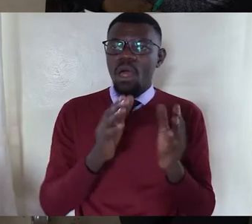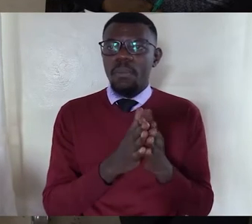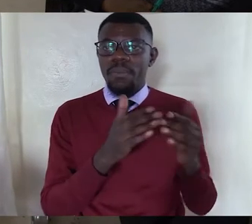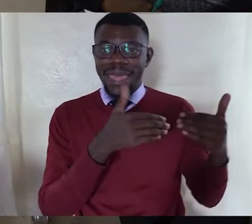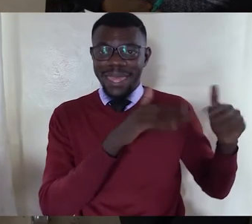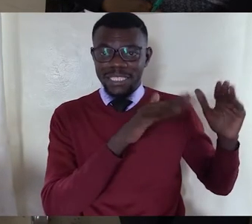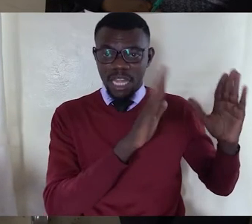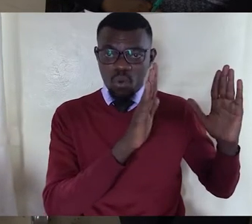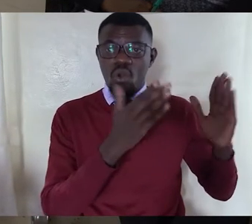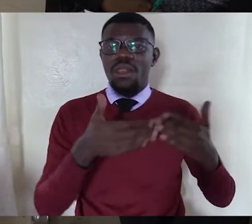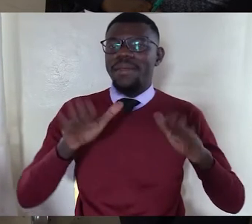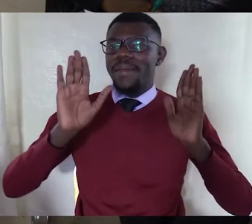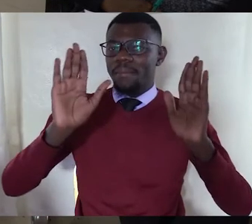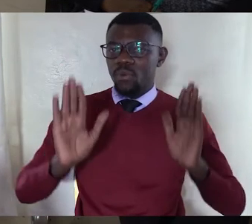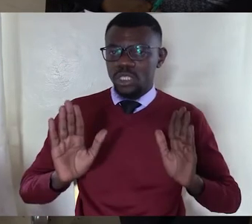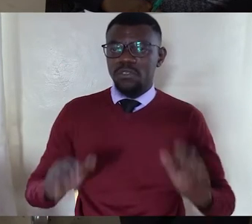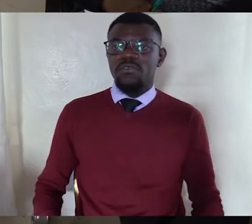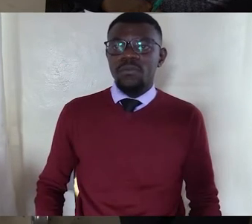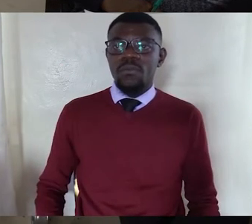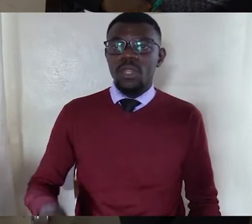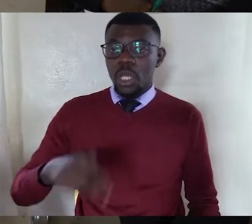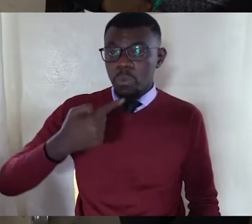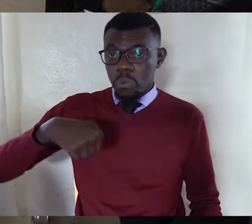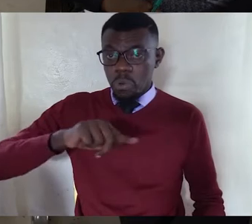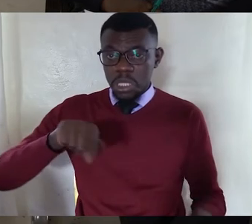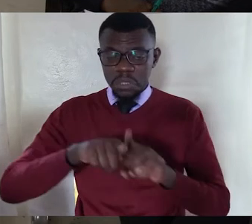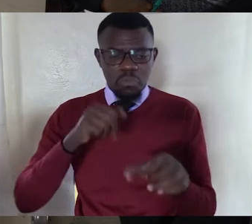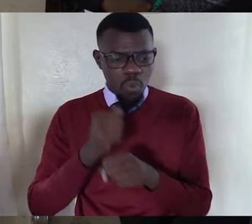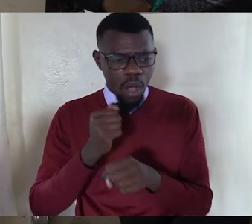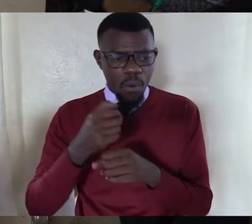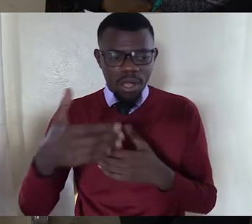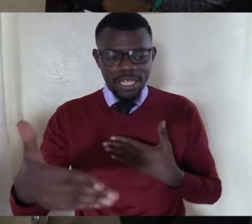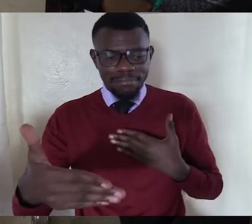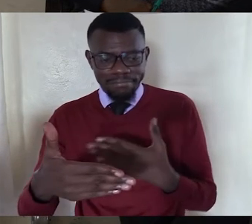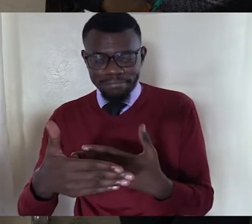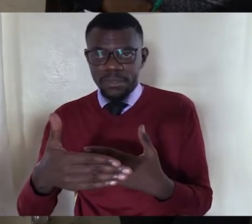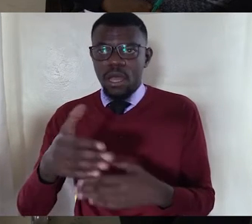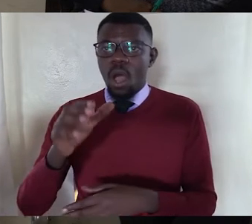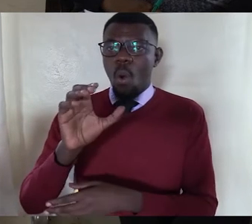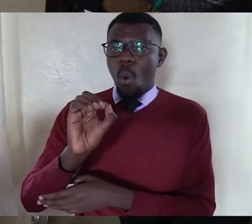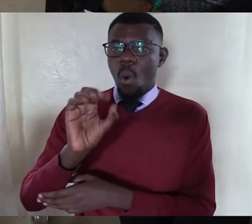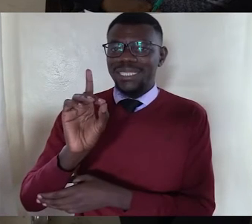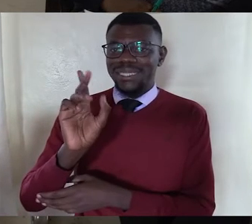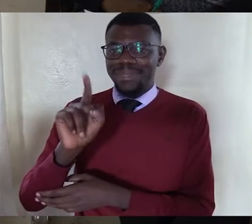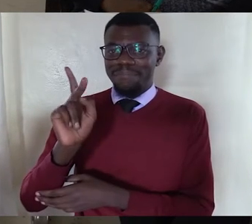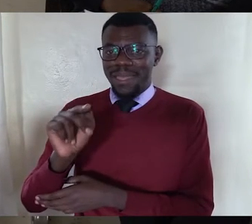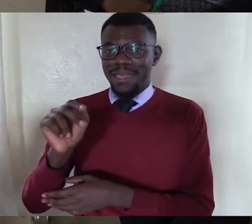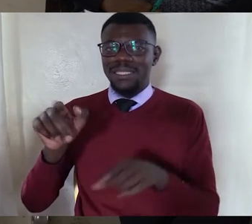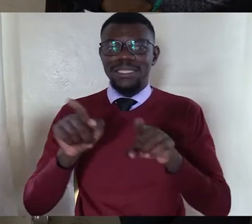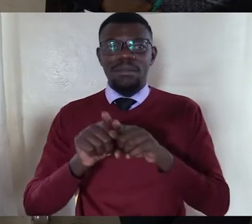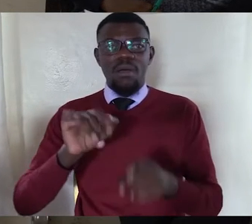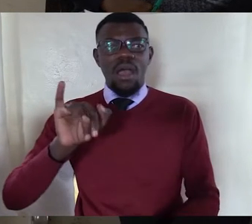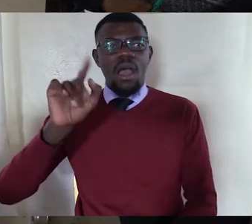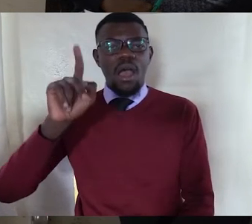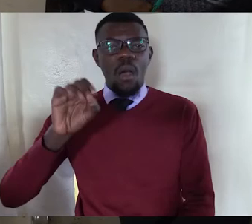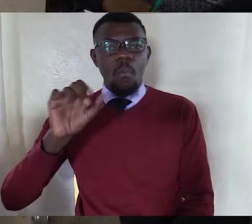accountability is very important. We have also working very closely with the ODPP and IPOA, and we have